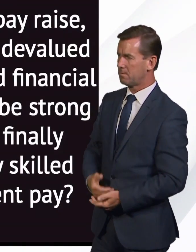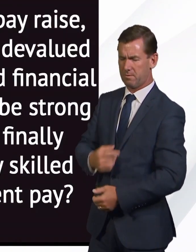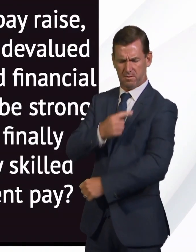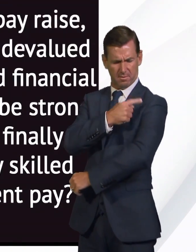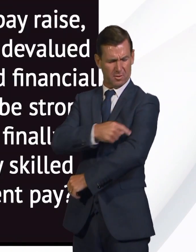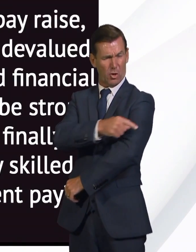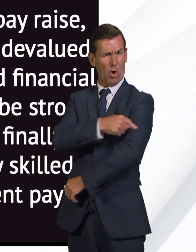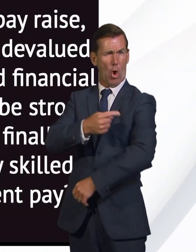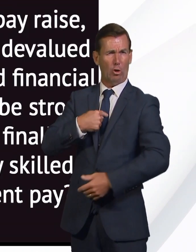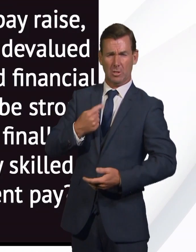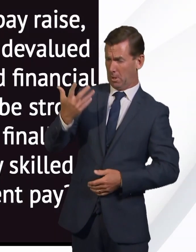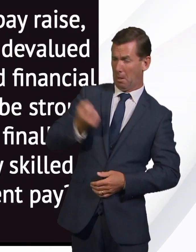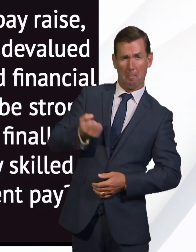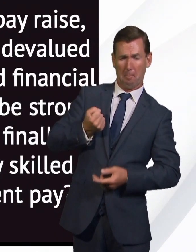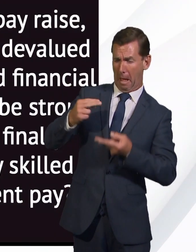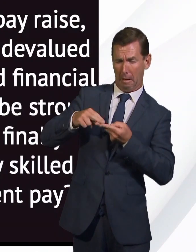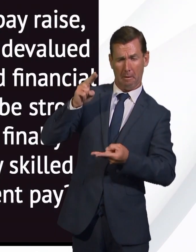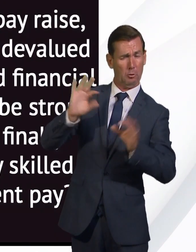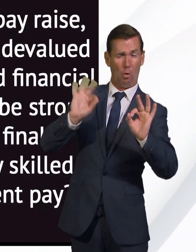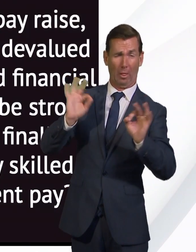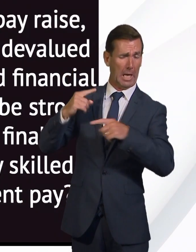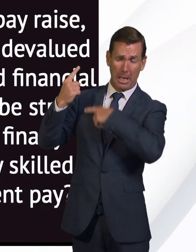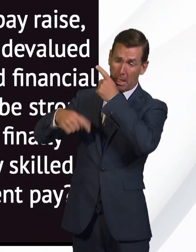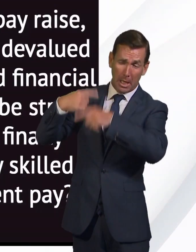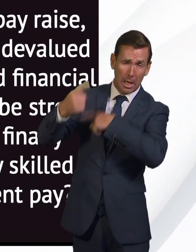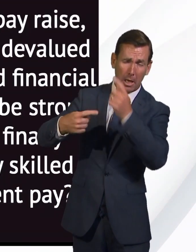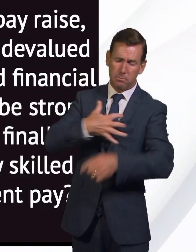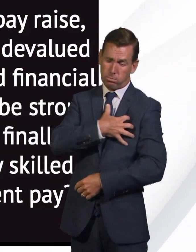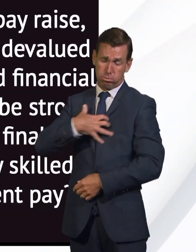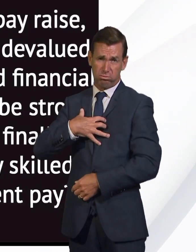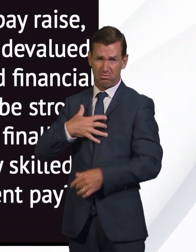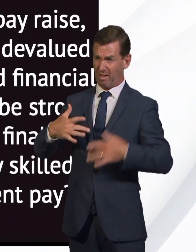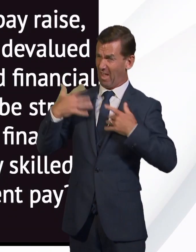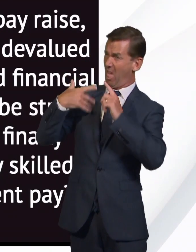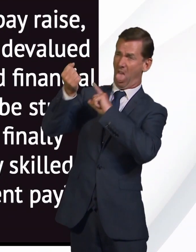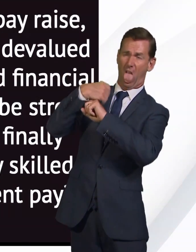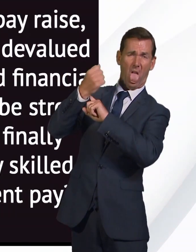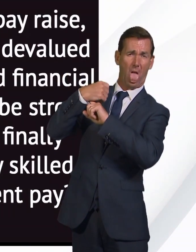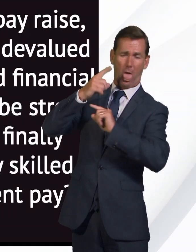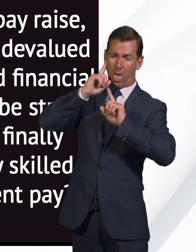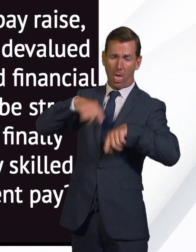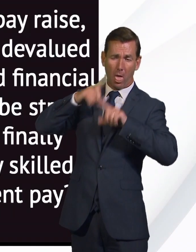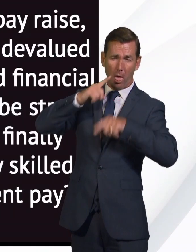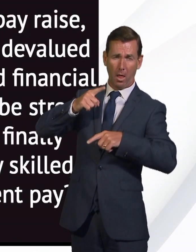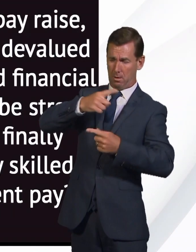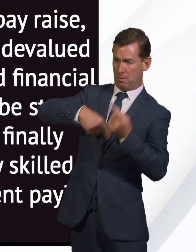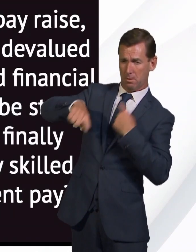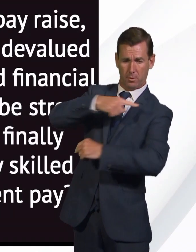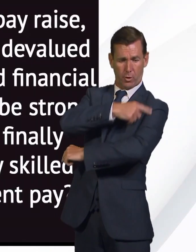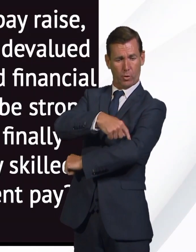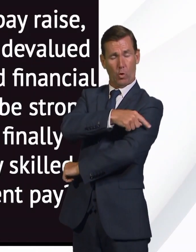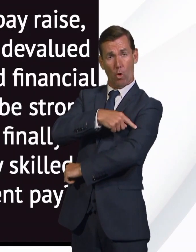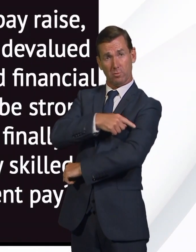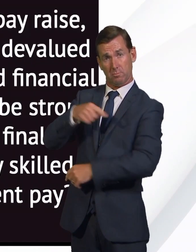are frustrated and feel very devalued due to a never-ending unrecognised financial pay they deserve. Would this crisis be a